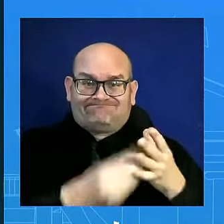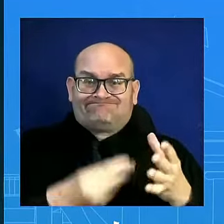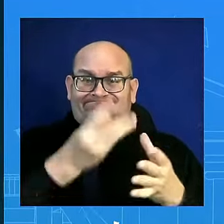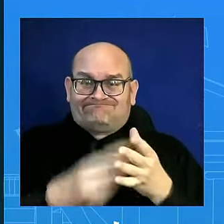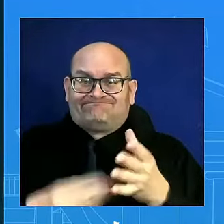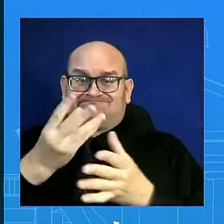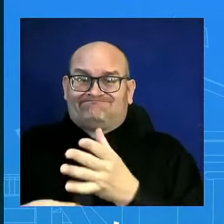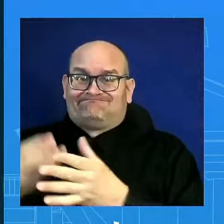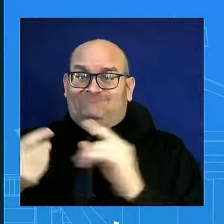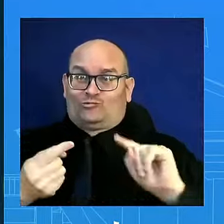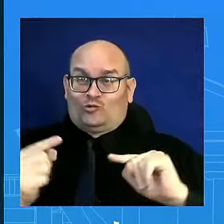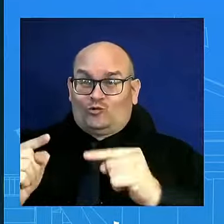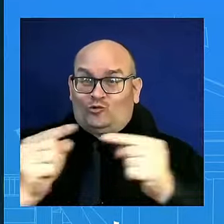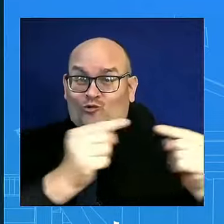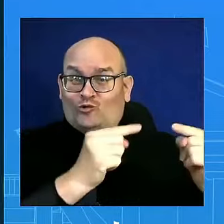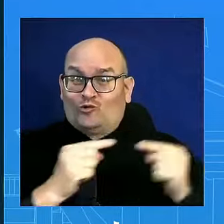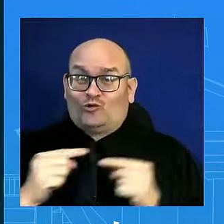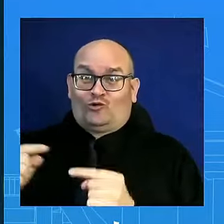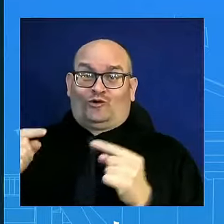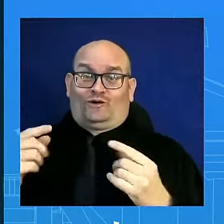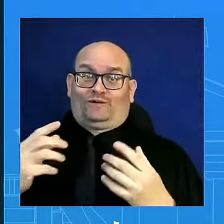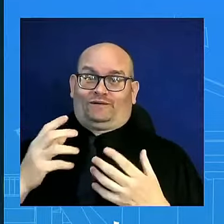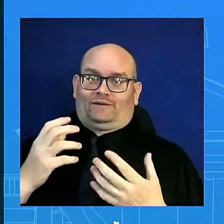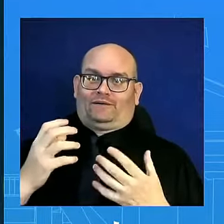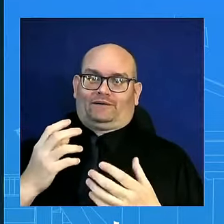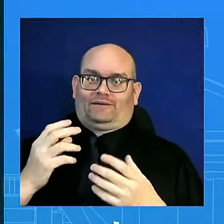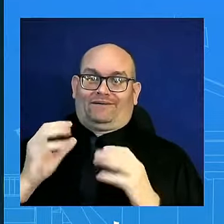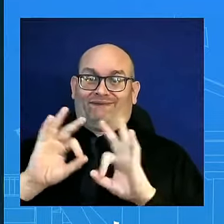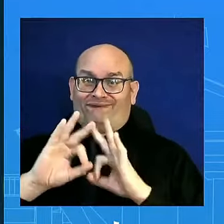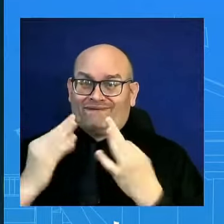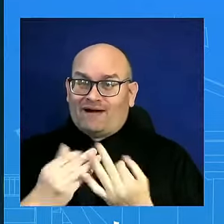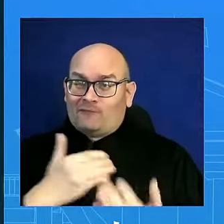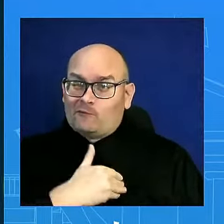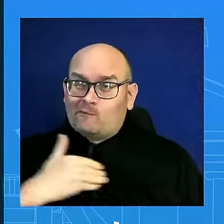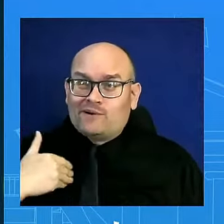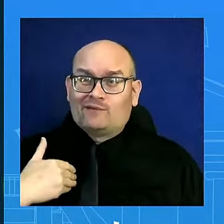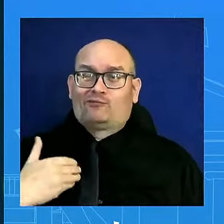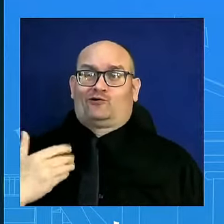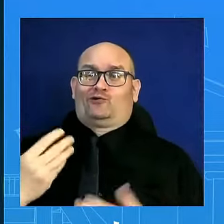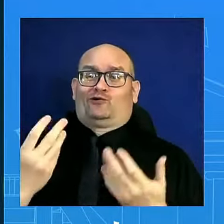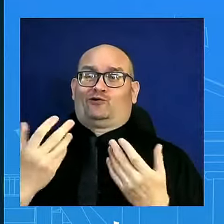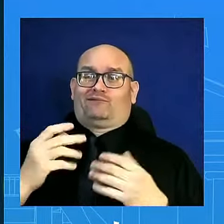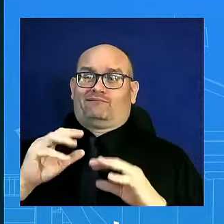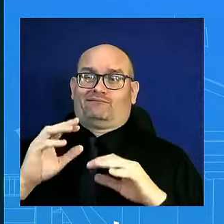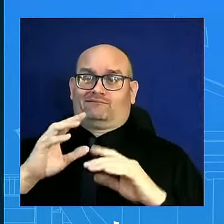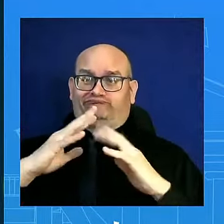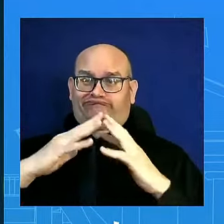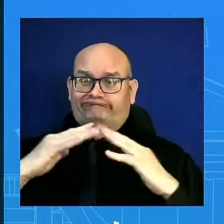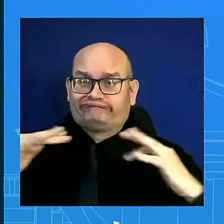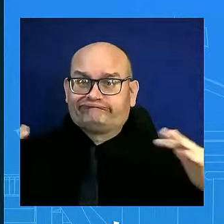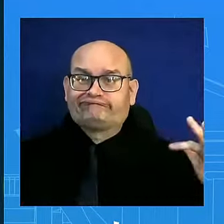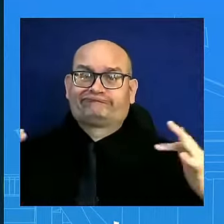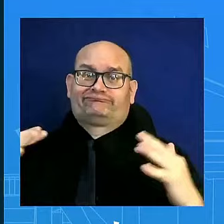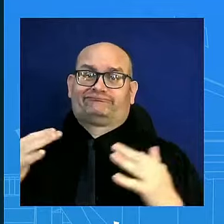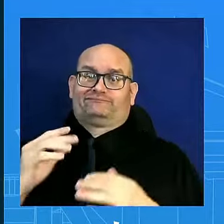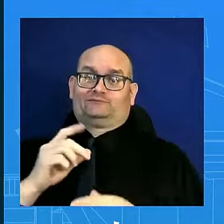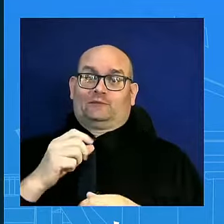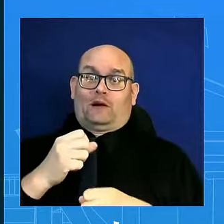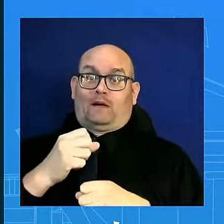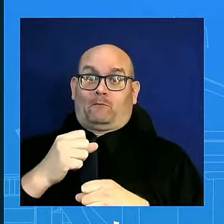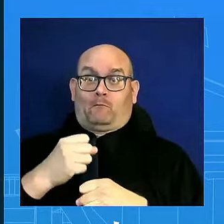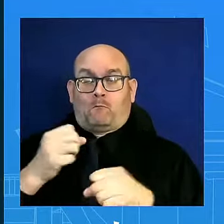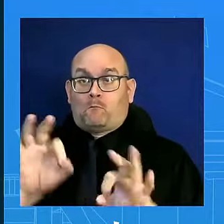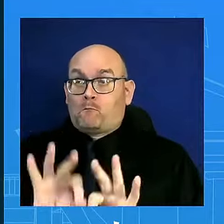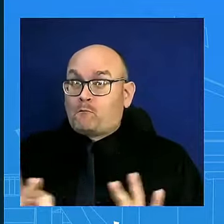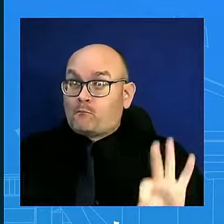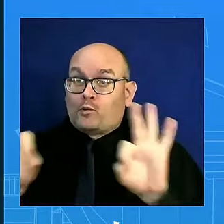condolences with those who lost loved ones and those who are suffering. It will be vital for the new government to carefully and credibly investigate all